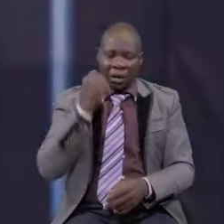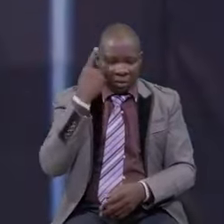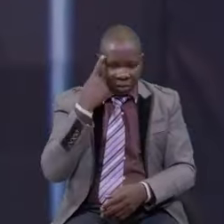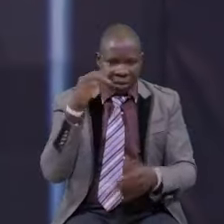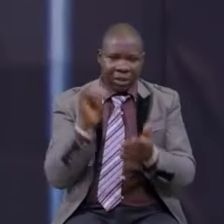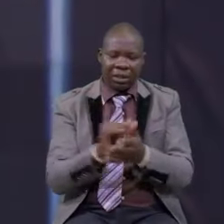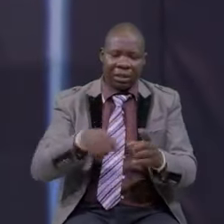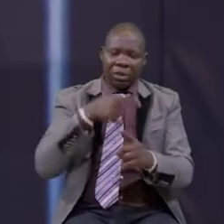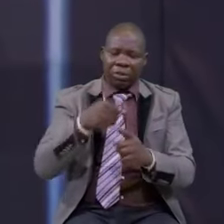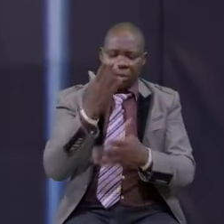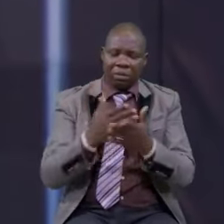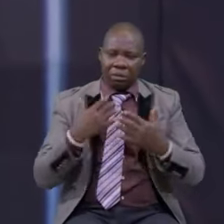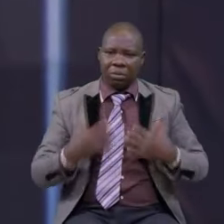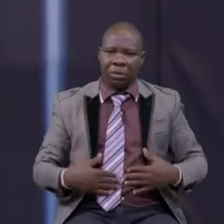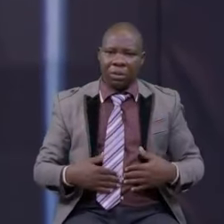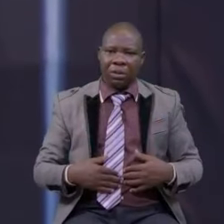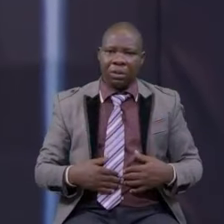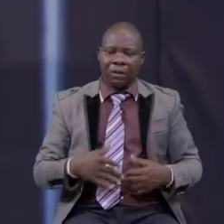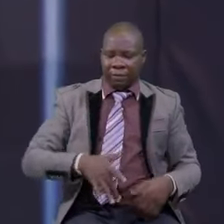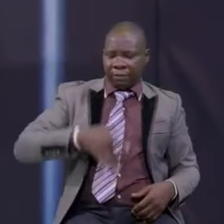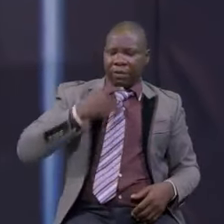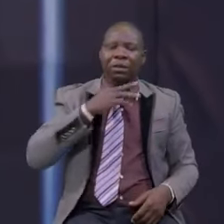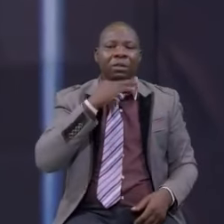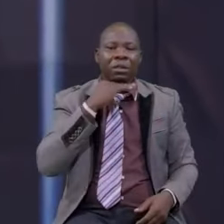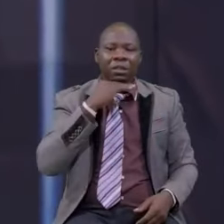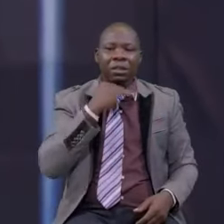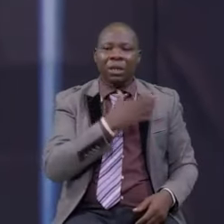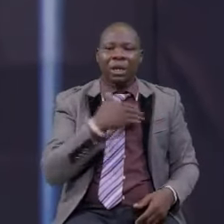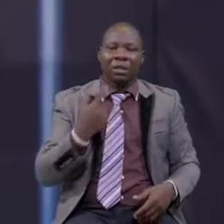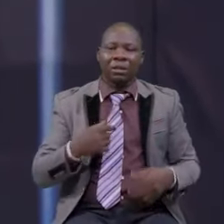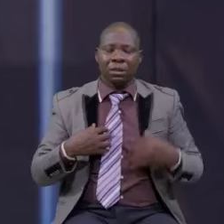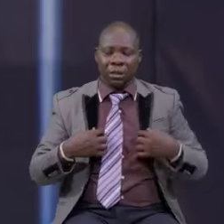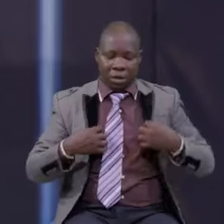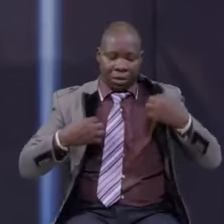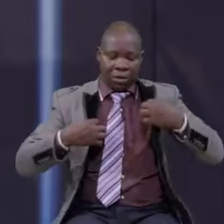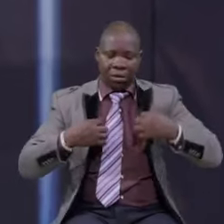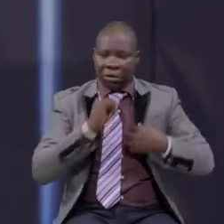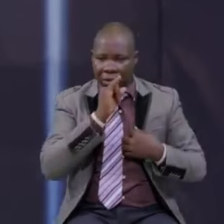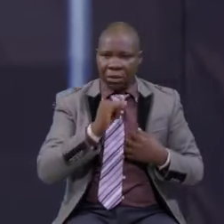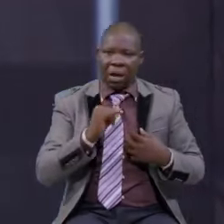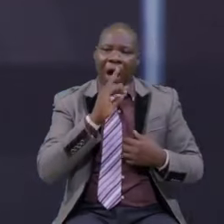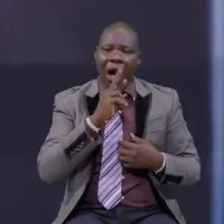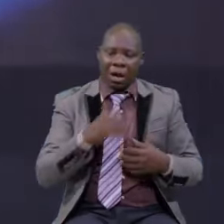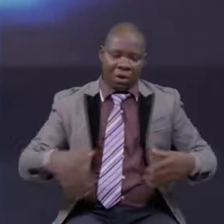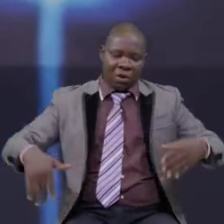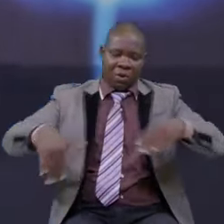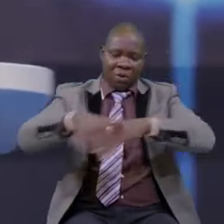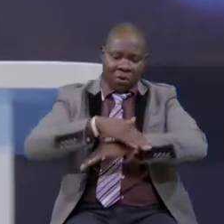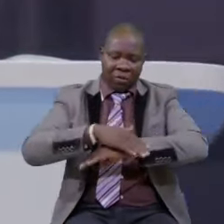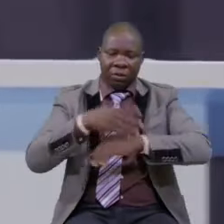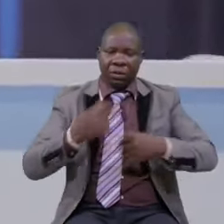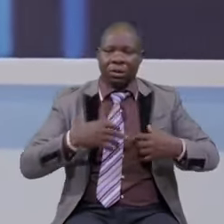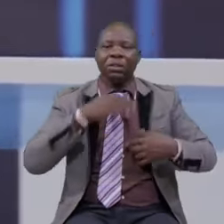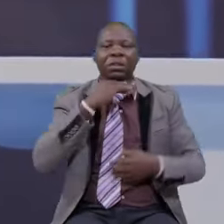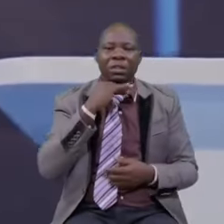somebody feels dirty and the clothes he's wearing are covered the dirt, he